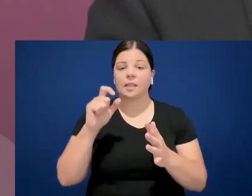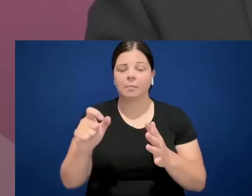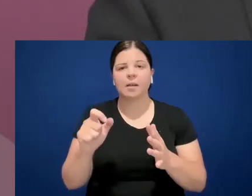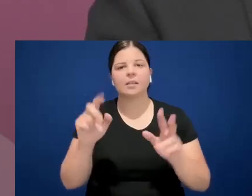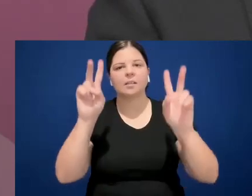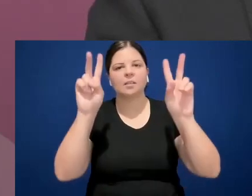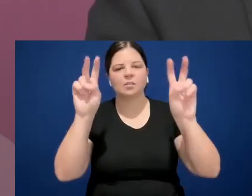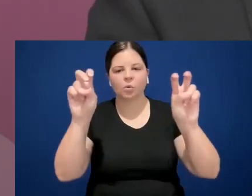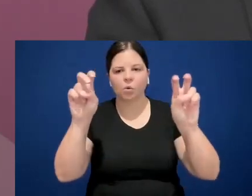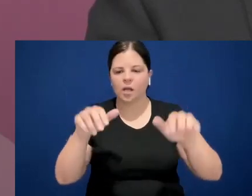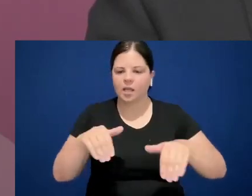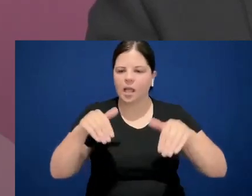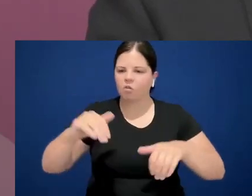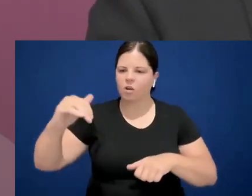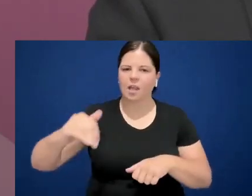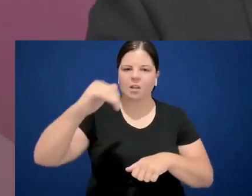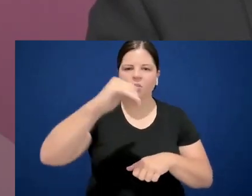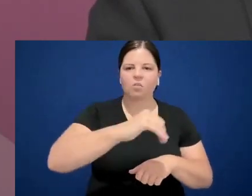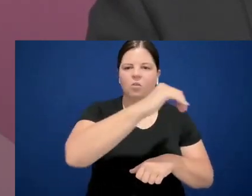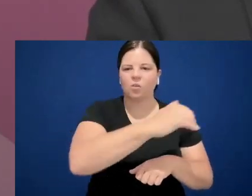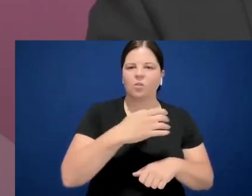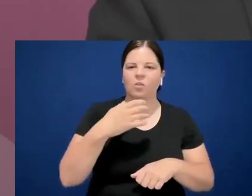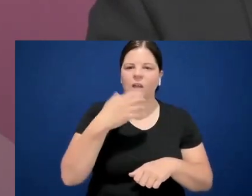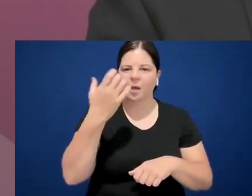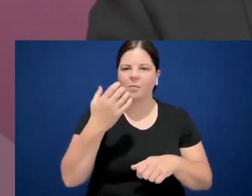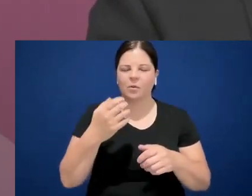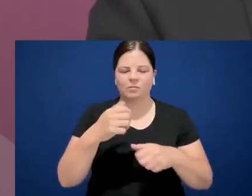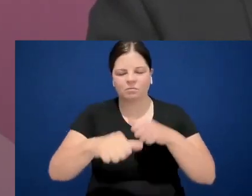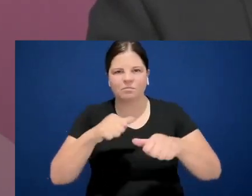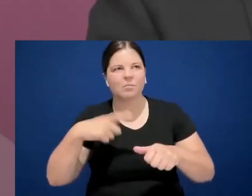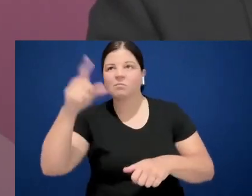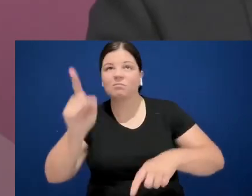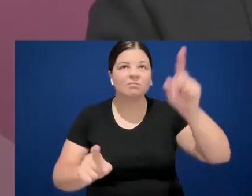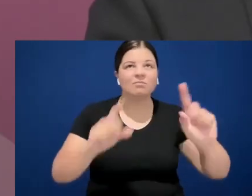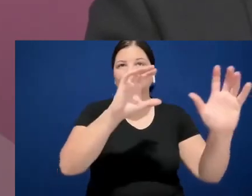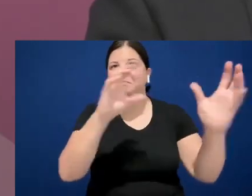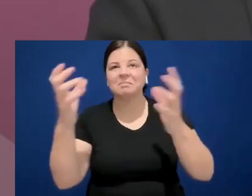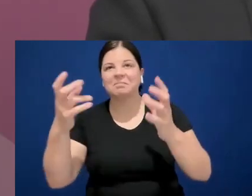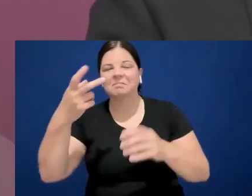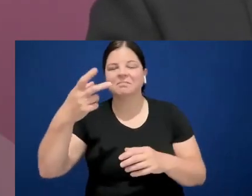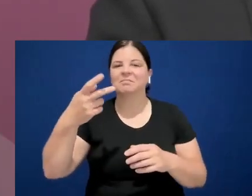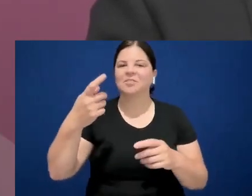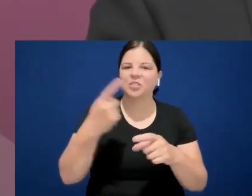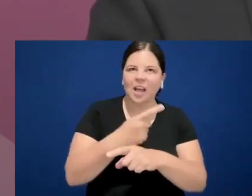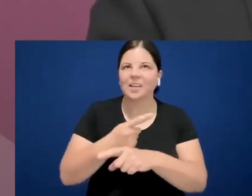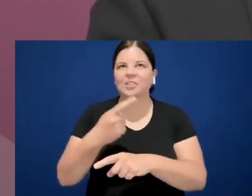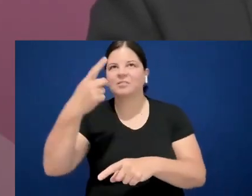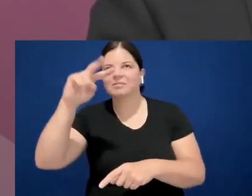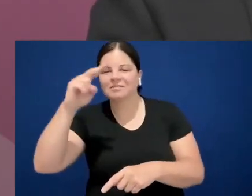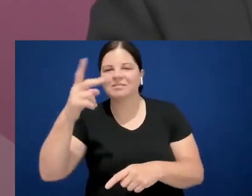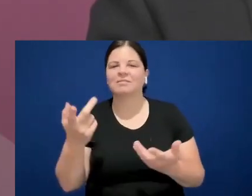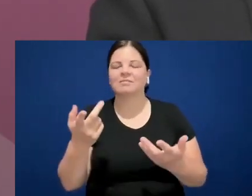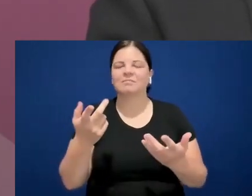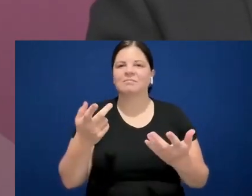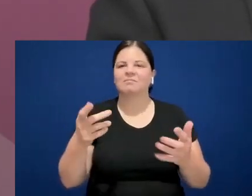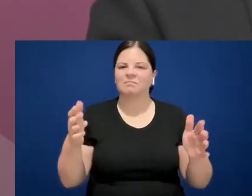season, which is known for changeable, thundery weather. Days are long and nights are short. Fruits appear on